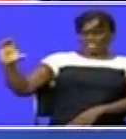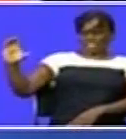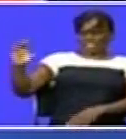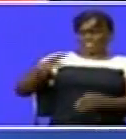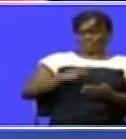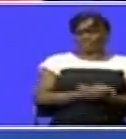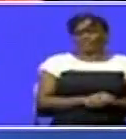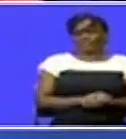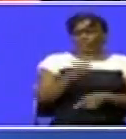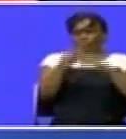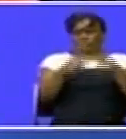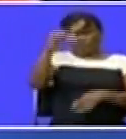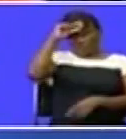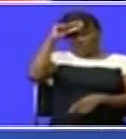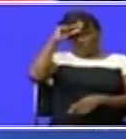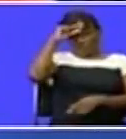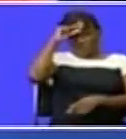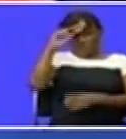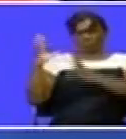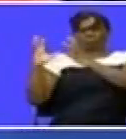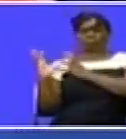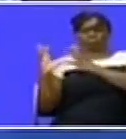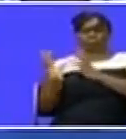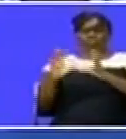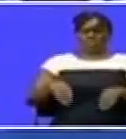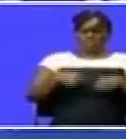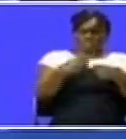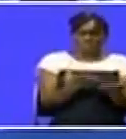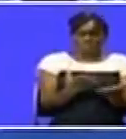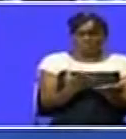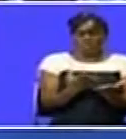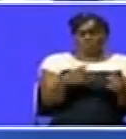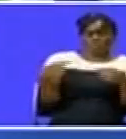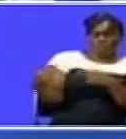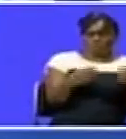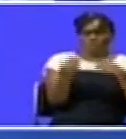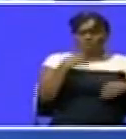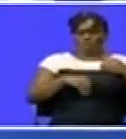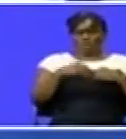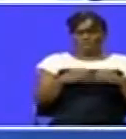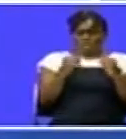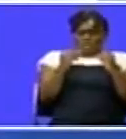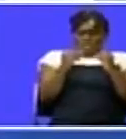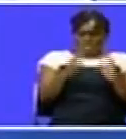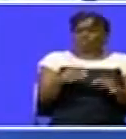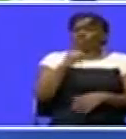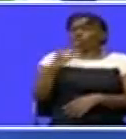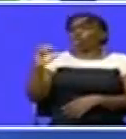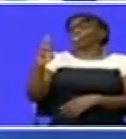The opposition accused the government of increasing Kenya's debt burden and giving lip service to the war on graft. Kama sio CORD,